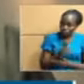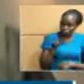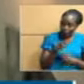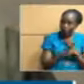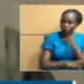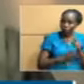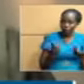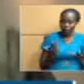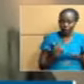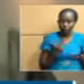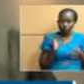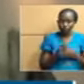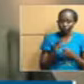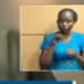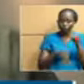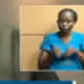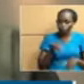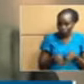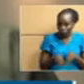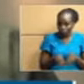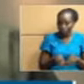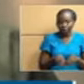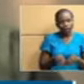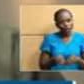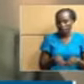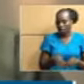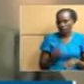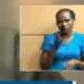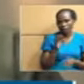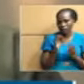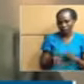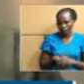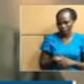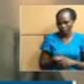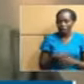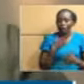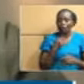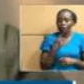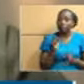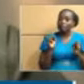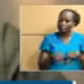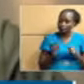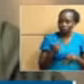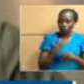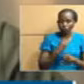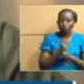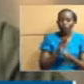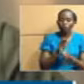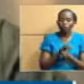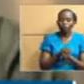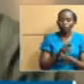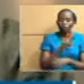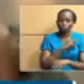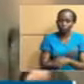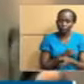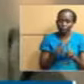it comes to mapping the contribution margin. And this is very unfair. And so we want to say, yes, we need more resources, and no sector is hugely